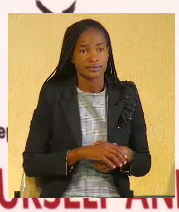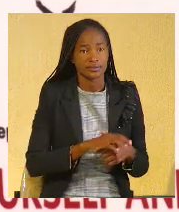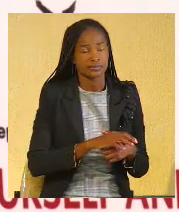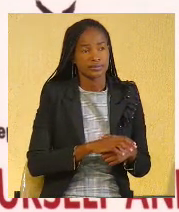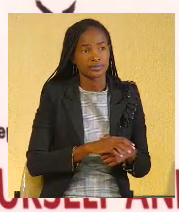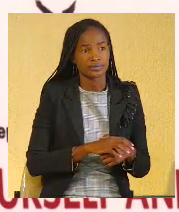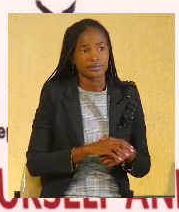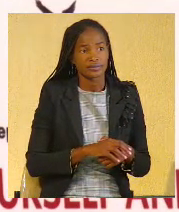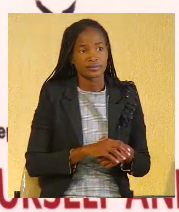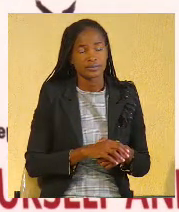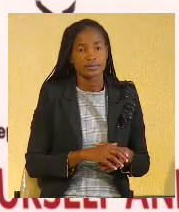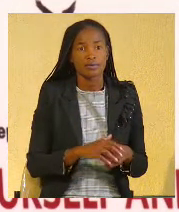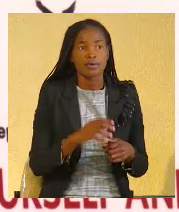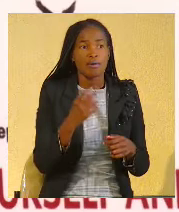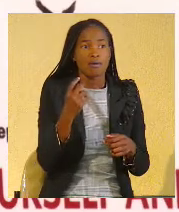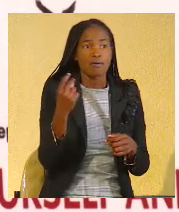10 ventilators